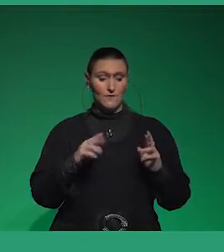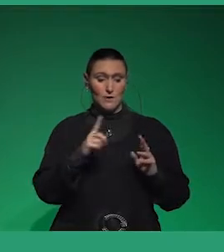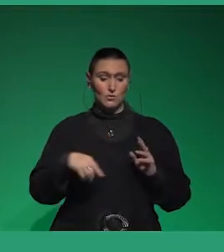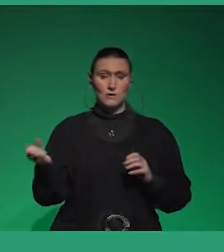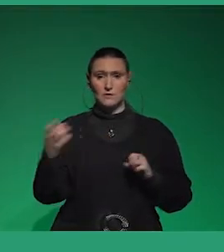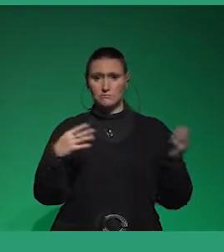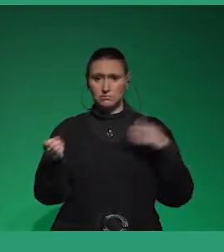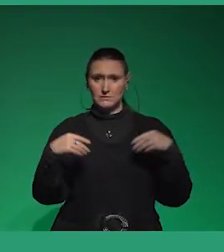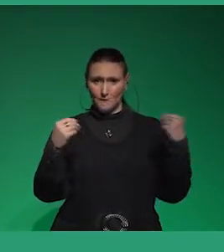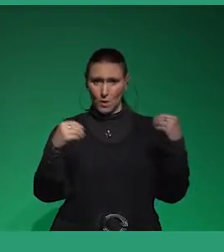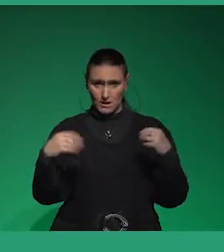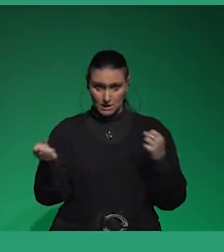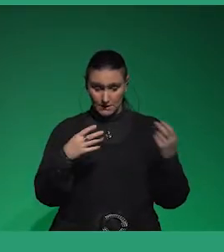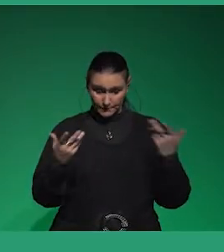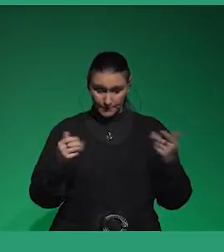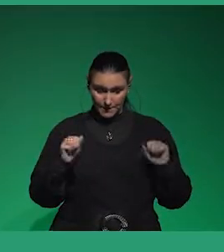slide.